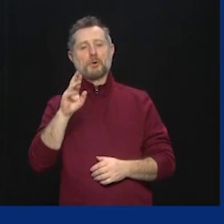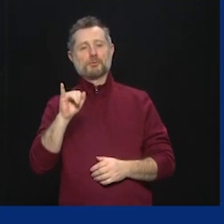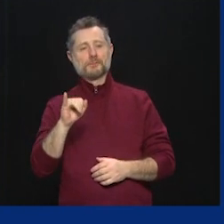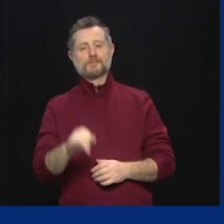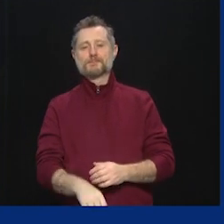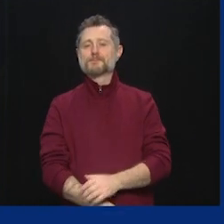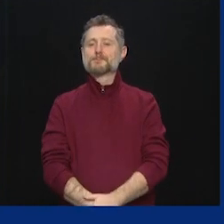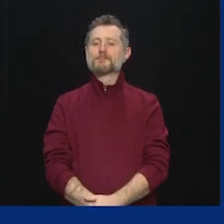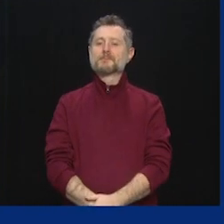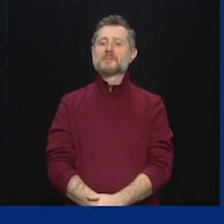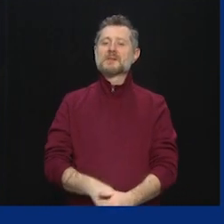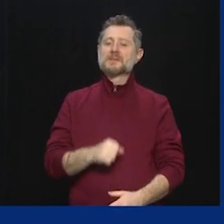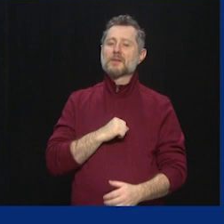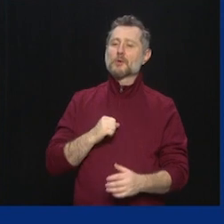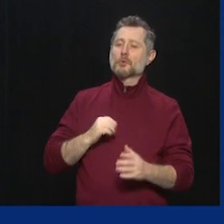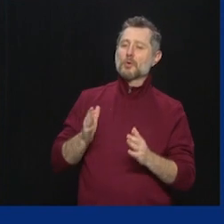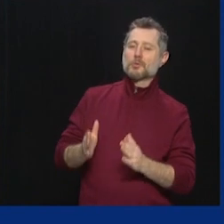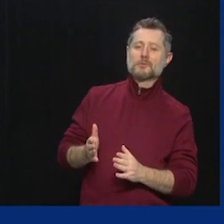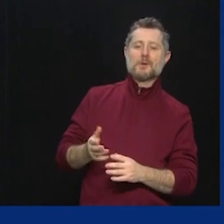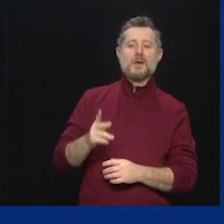Senator Anna Kaplan,